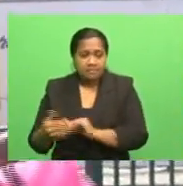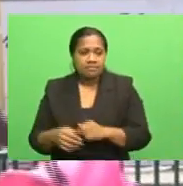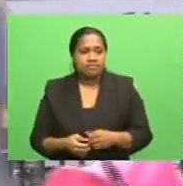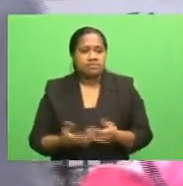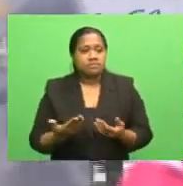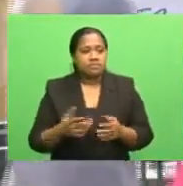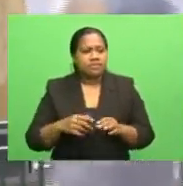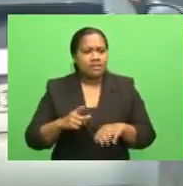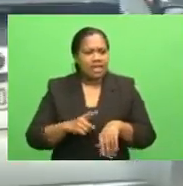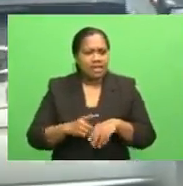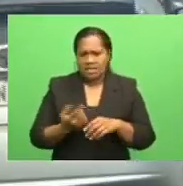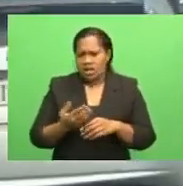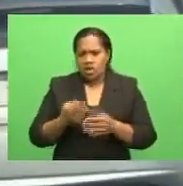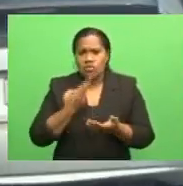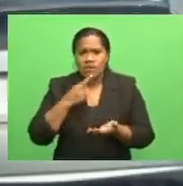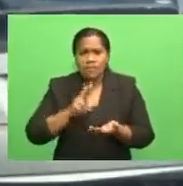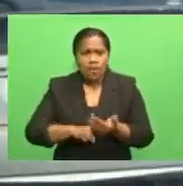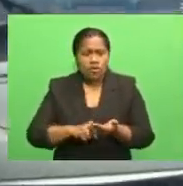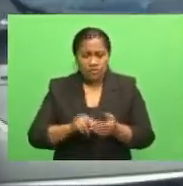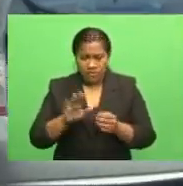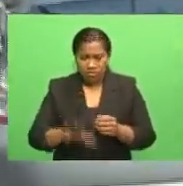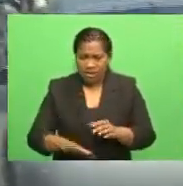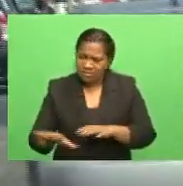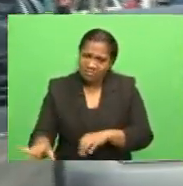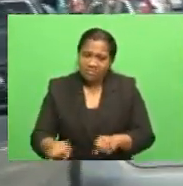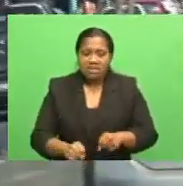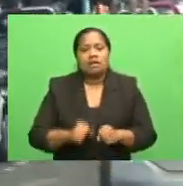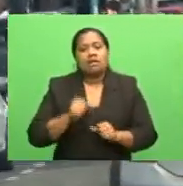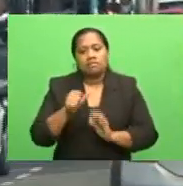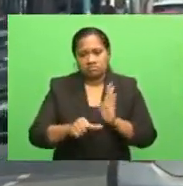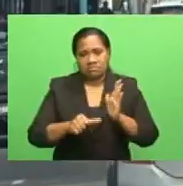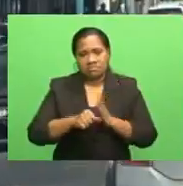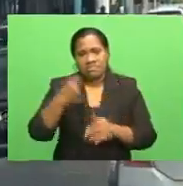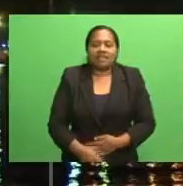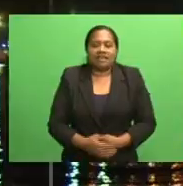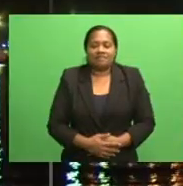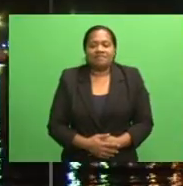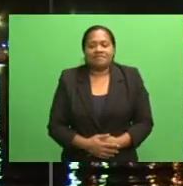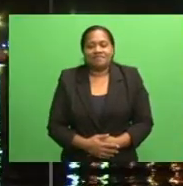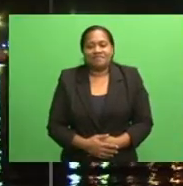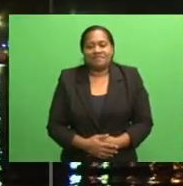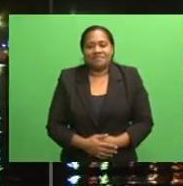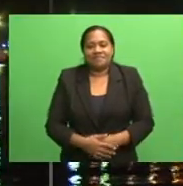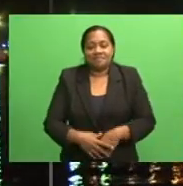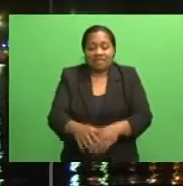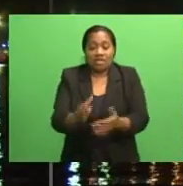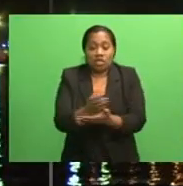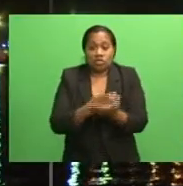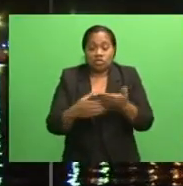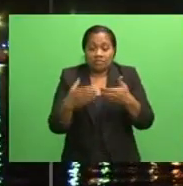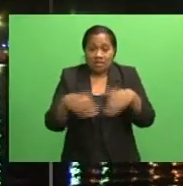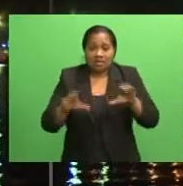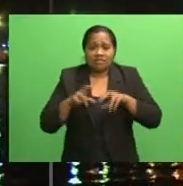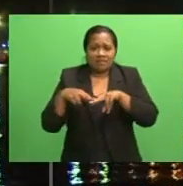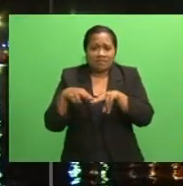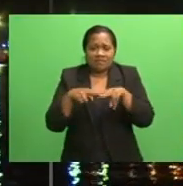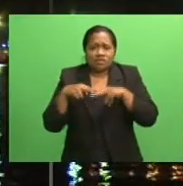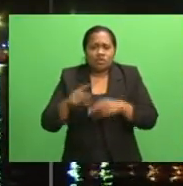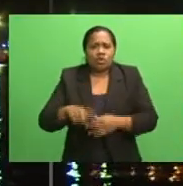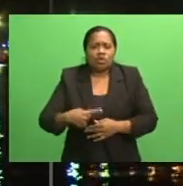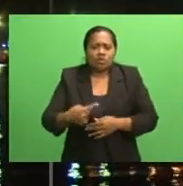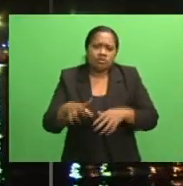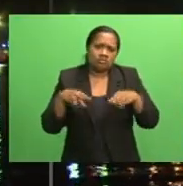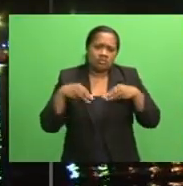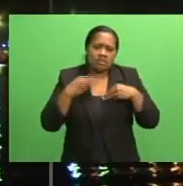victim is an 11-year-old. Koroi Tandulala, FBC News. The Consumer Council of Fiji continues to